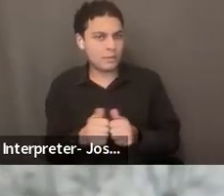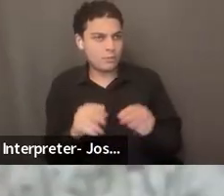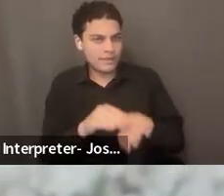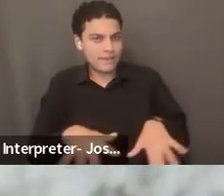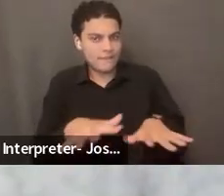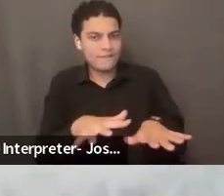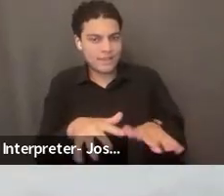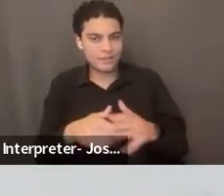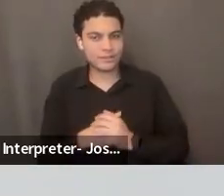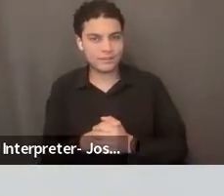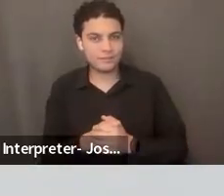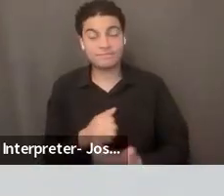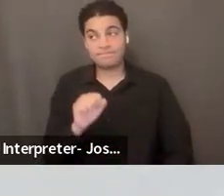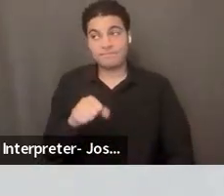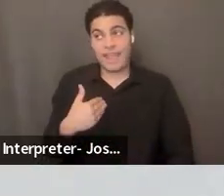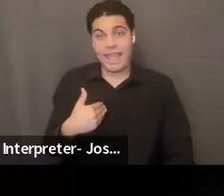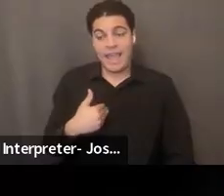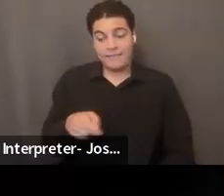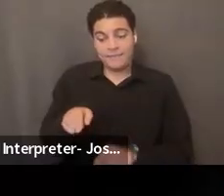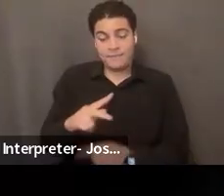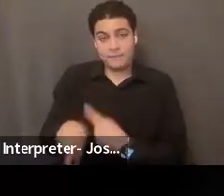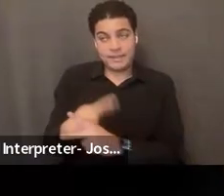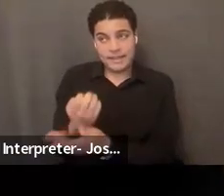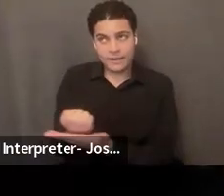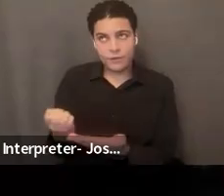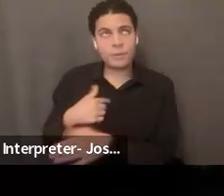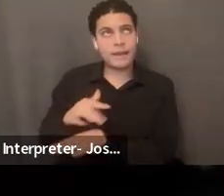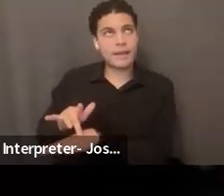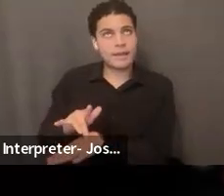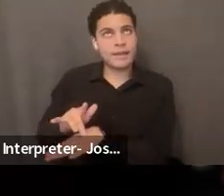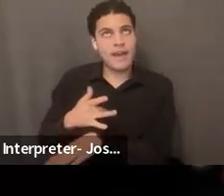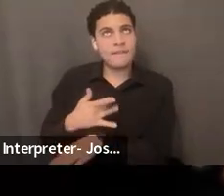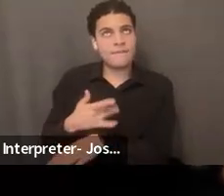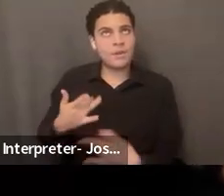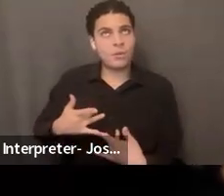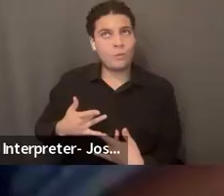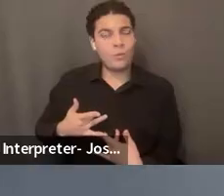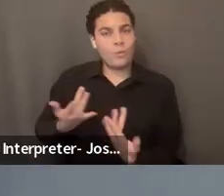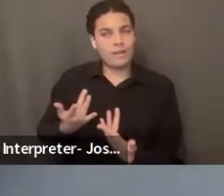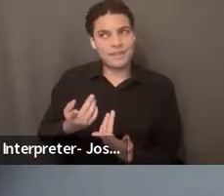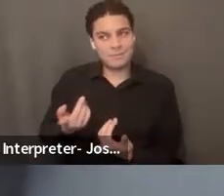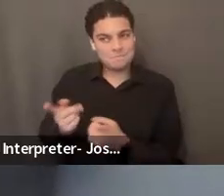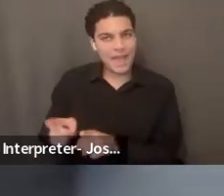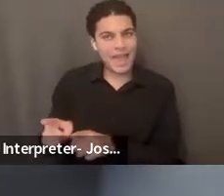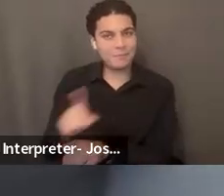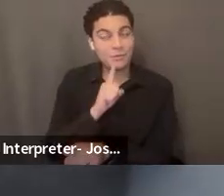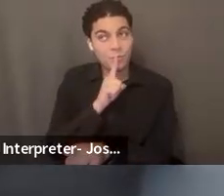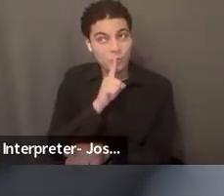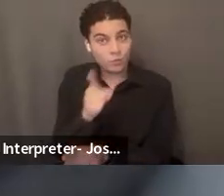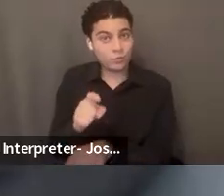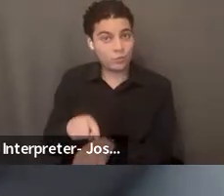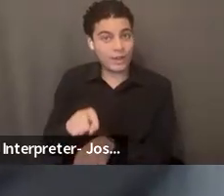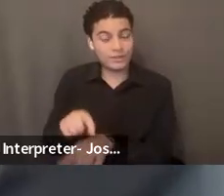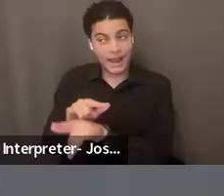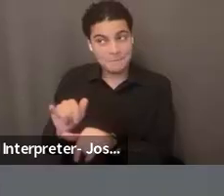like this where I can actually feel what's happening real time, it makes a huge difference. Very excited.